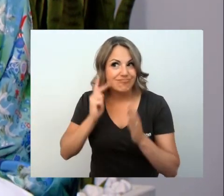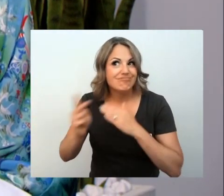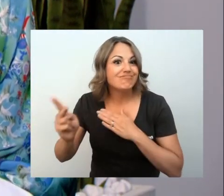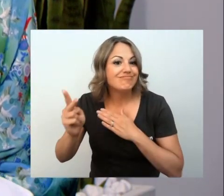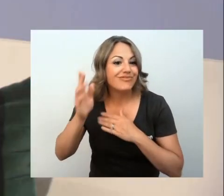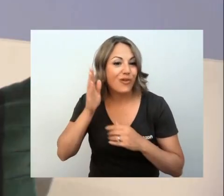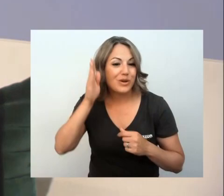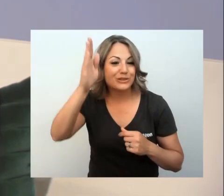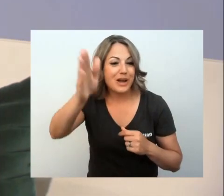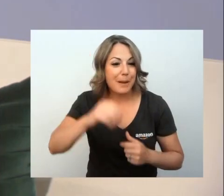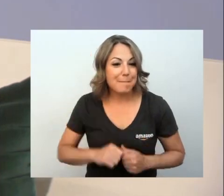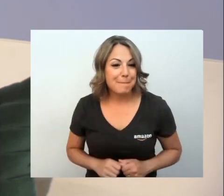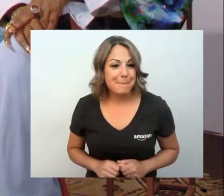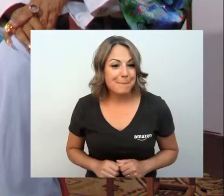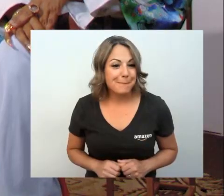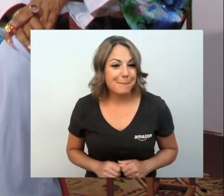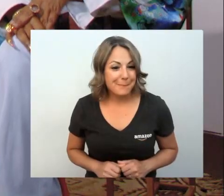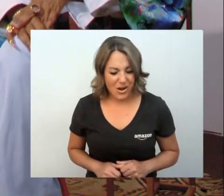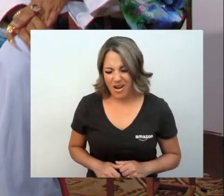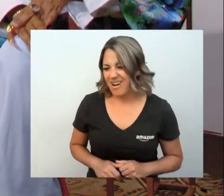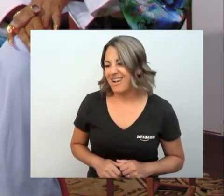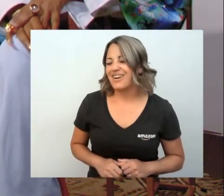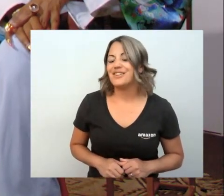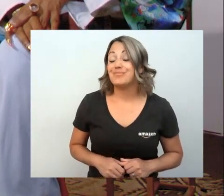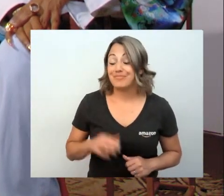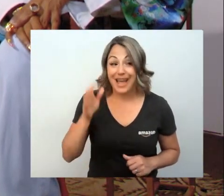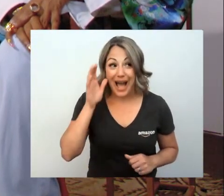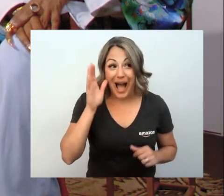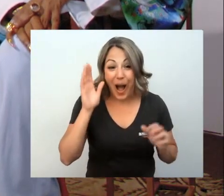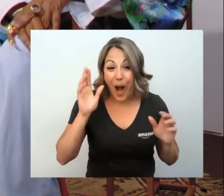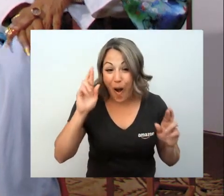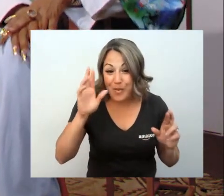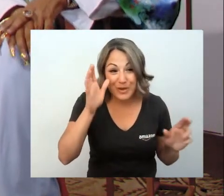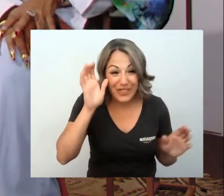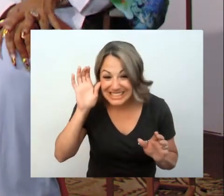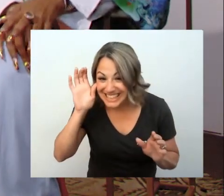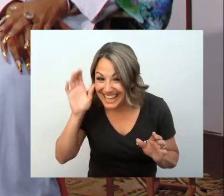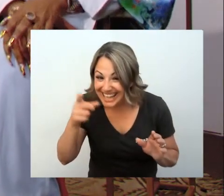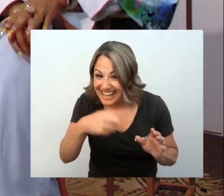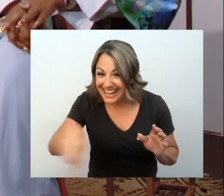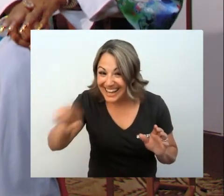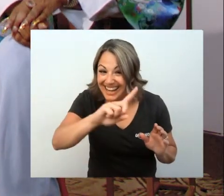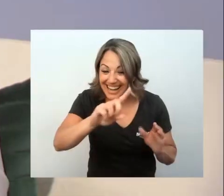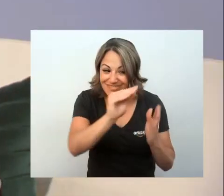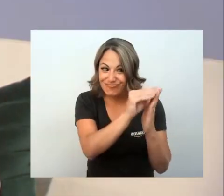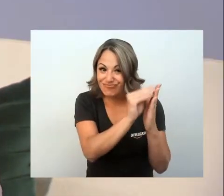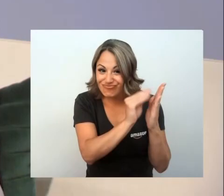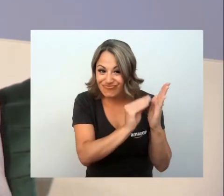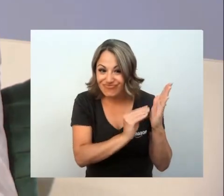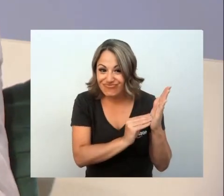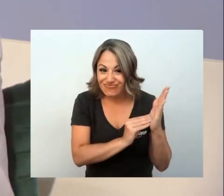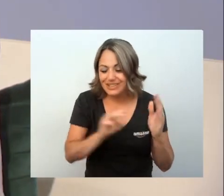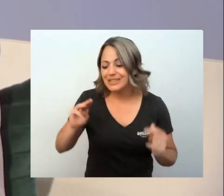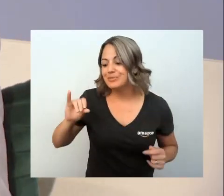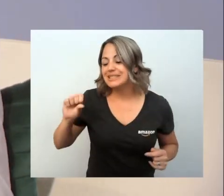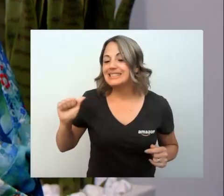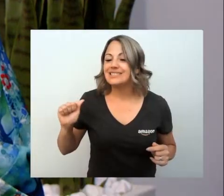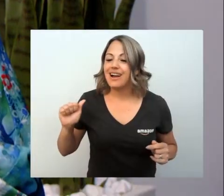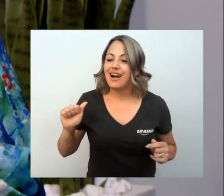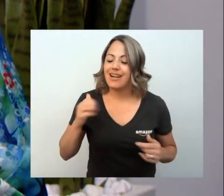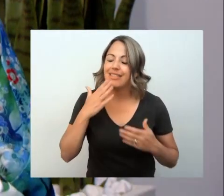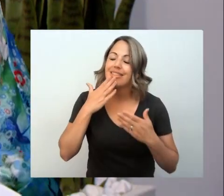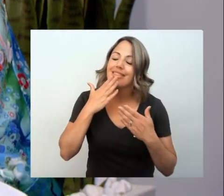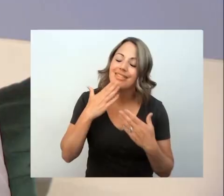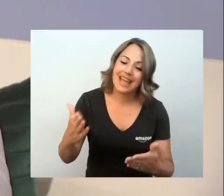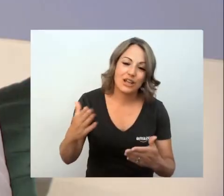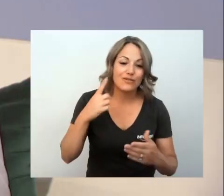in the future. I love that. So disruptors, I hope you're listening and taking lots of notes. Misa, it's been a pleasure to